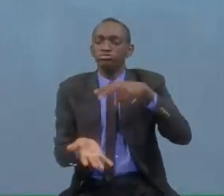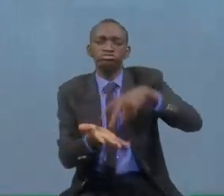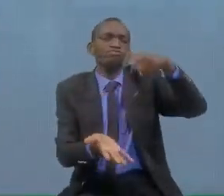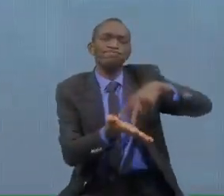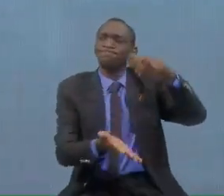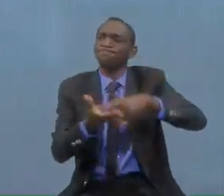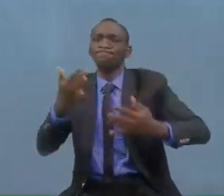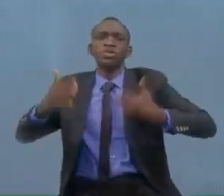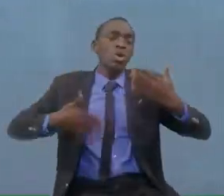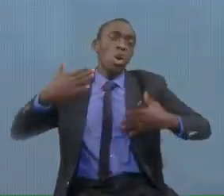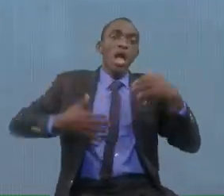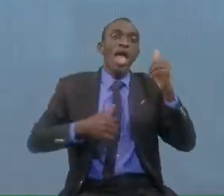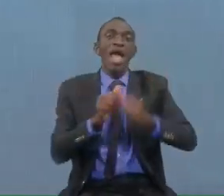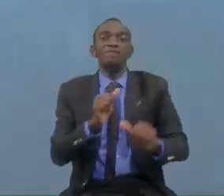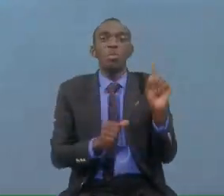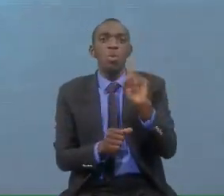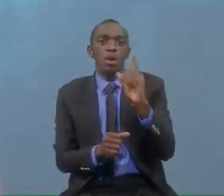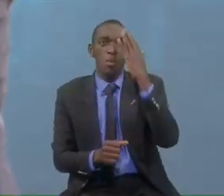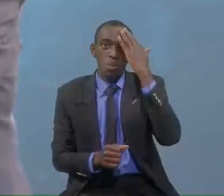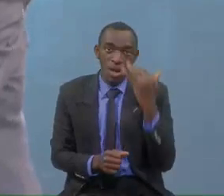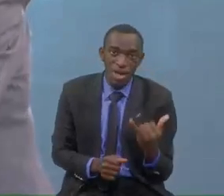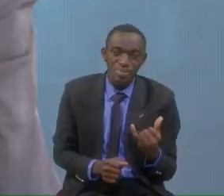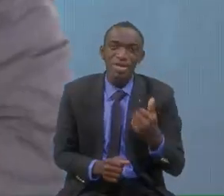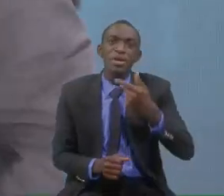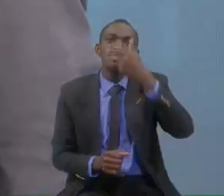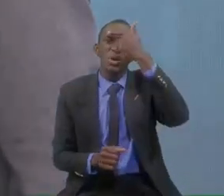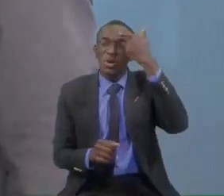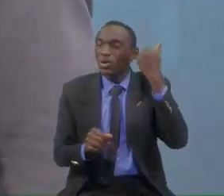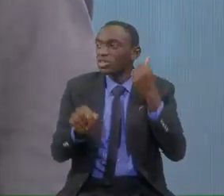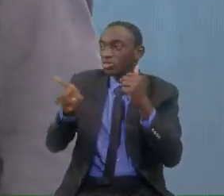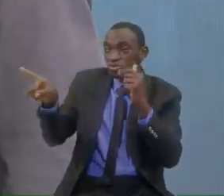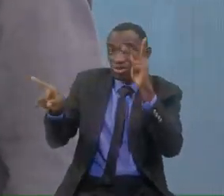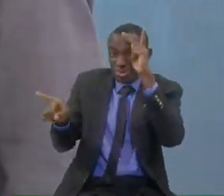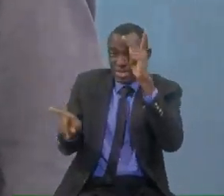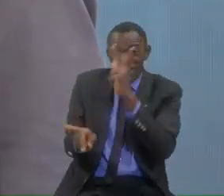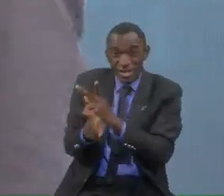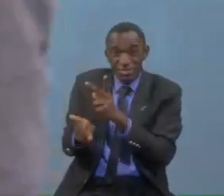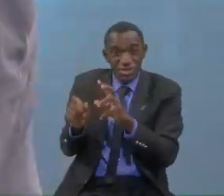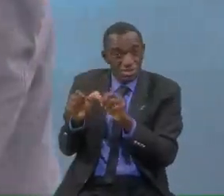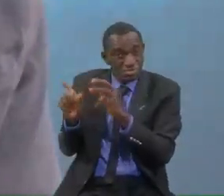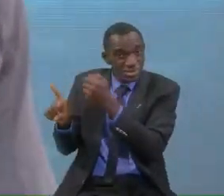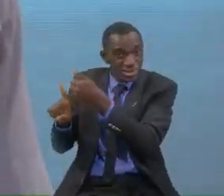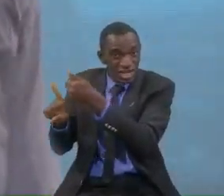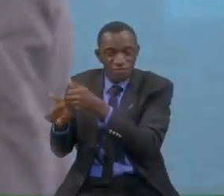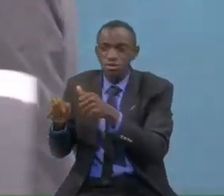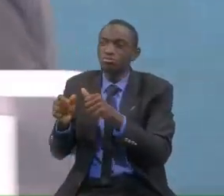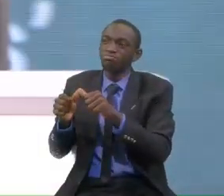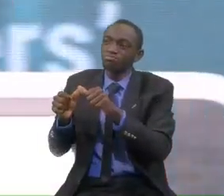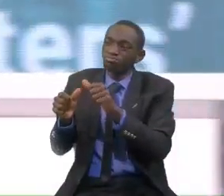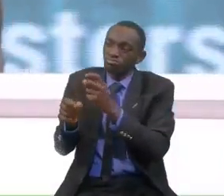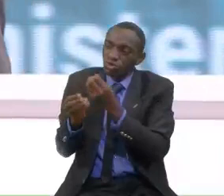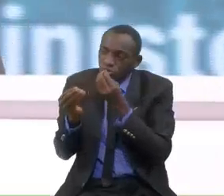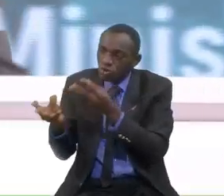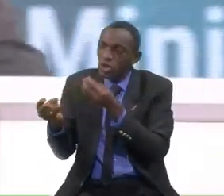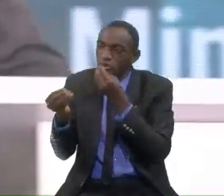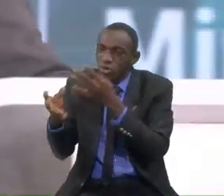Why? Because I kept myself nourished by the Spirit of God. That's what you need to do. What